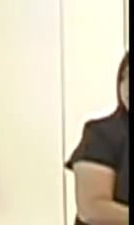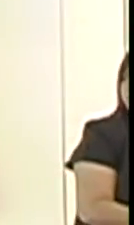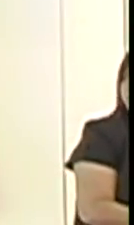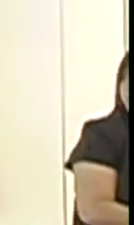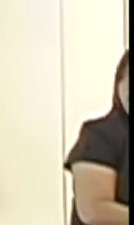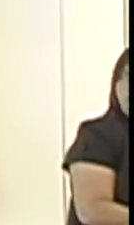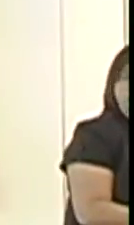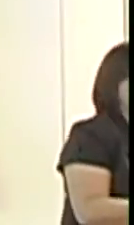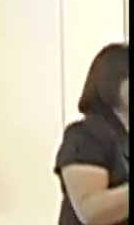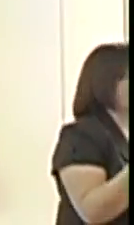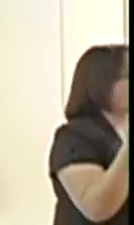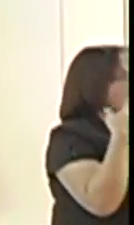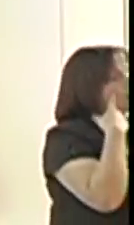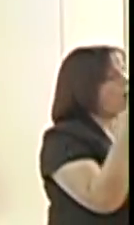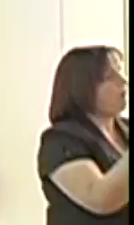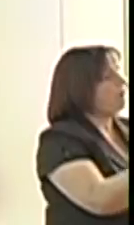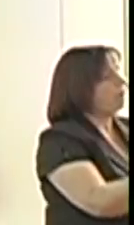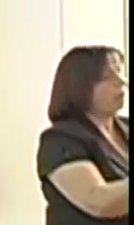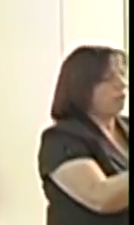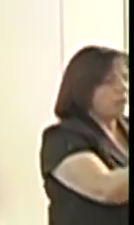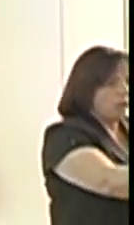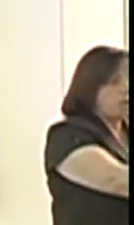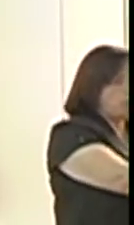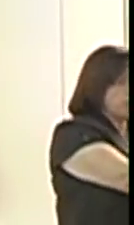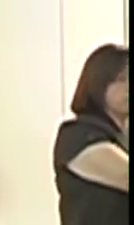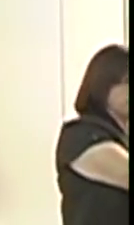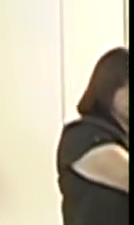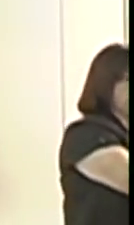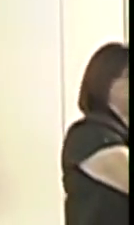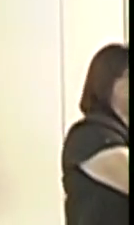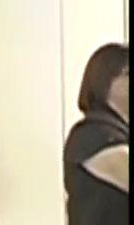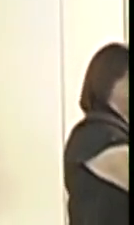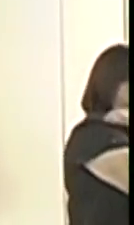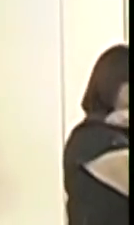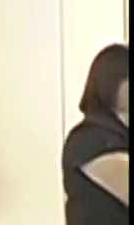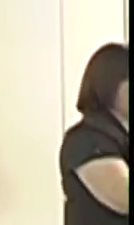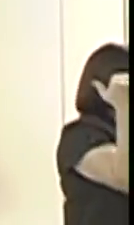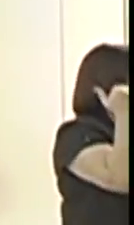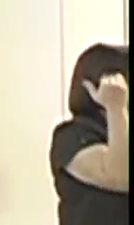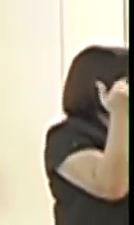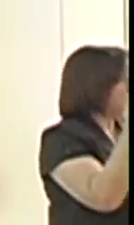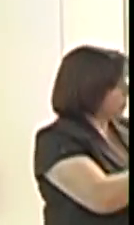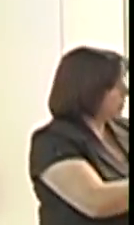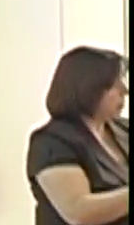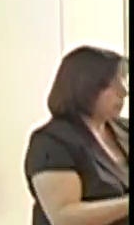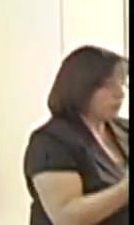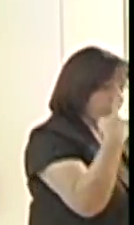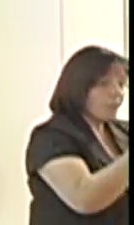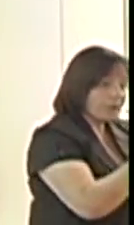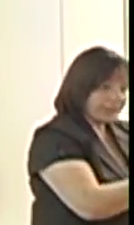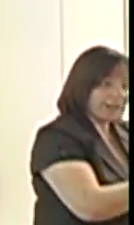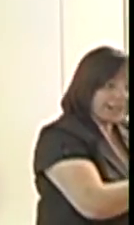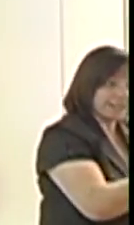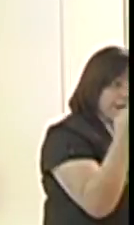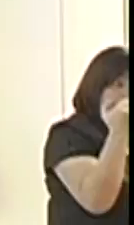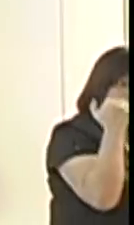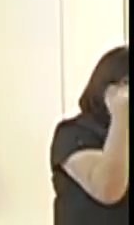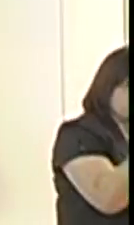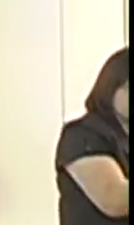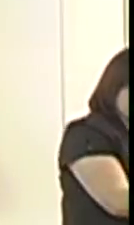Now, proximalization is even true of adults, and I'll just show you one example. So we can